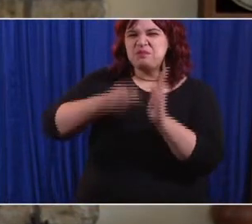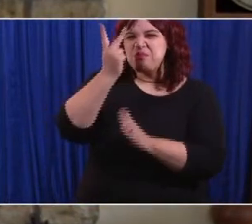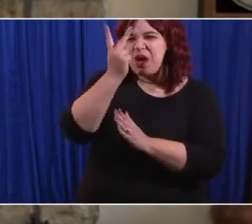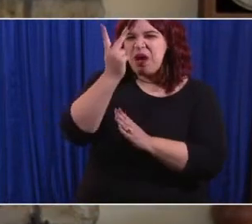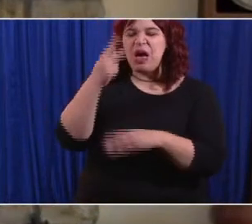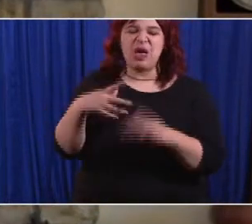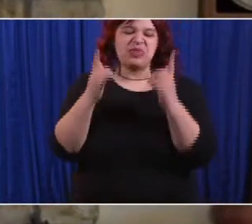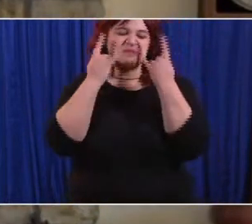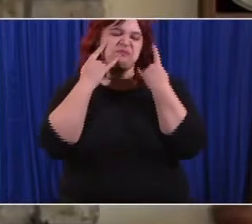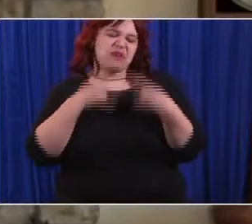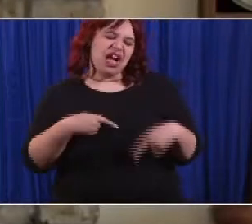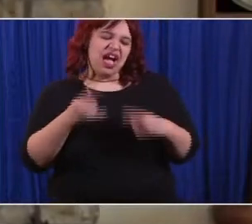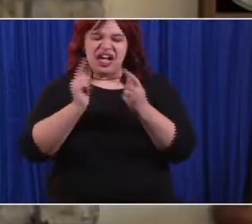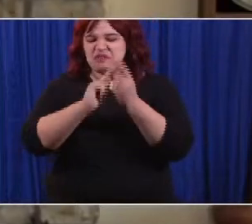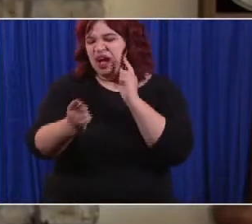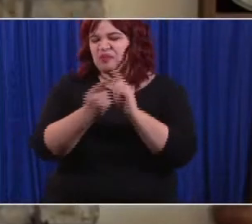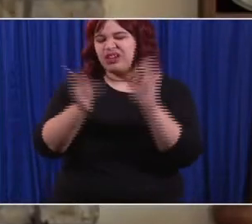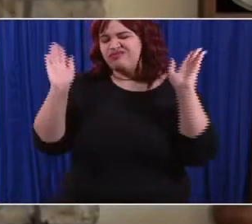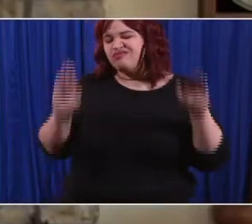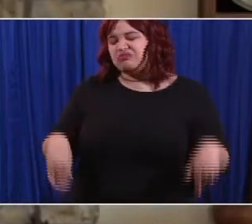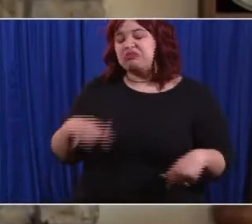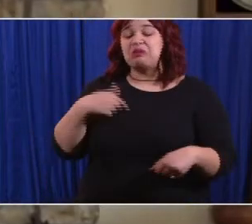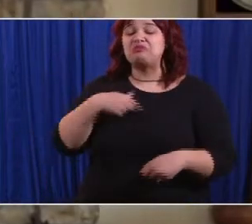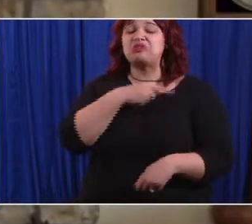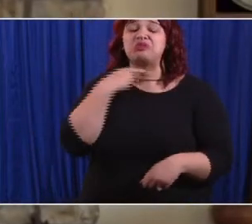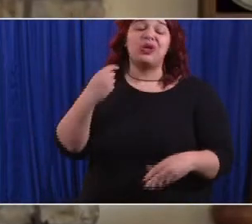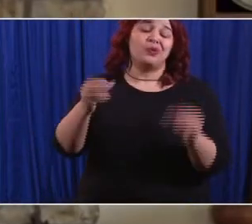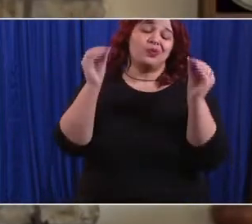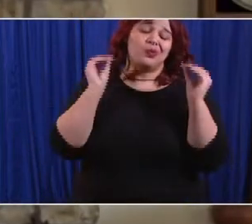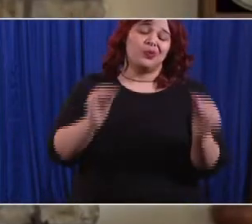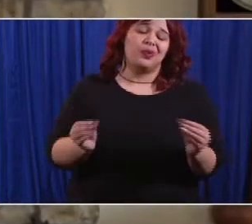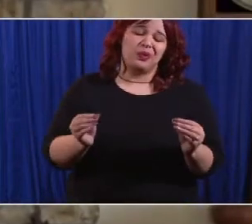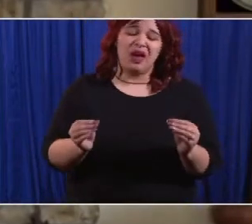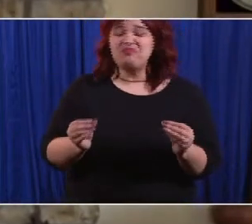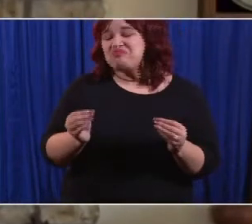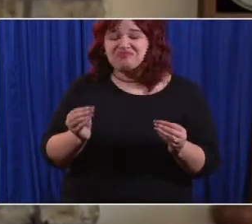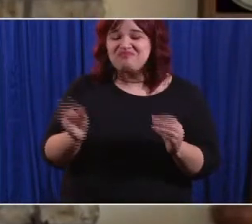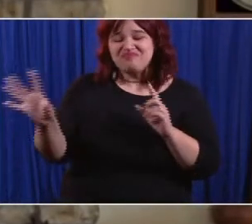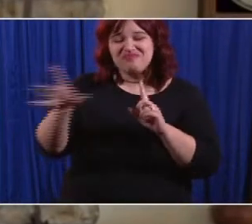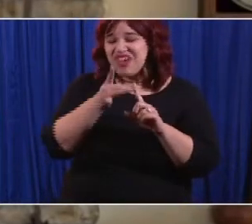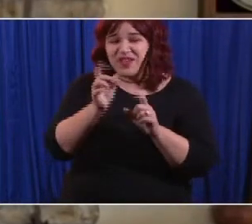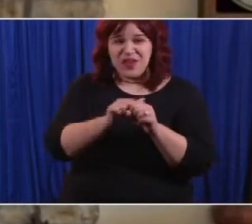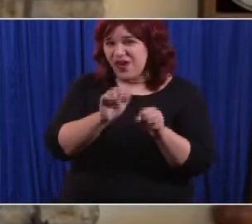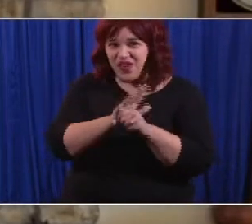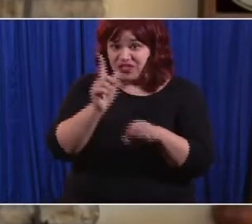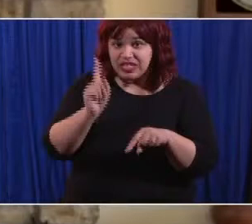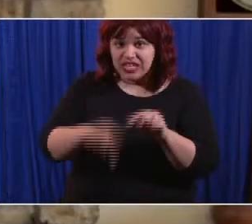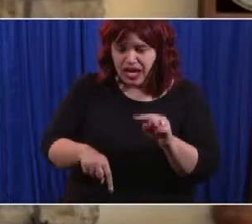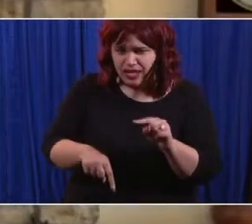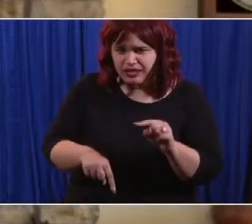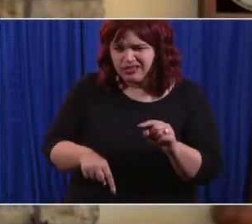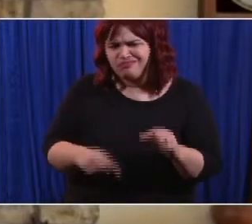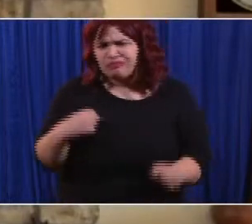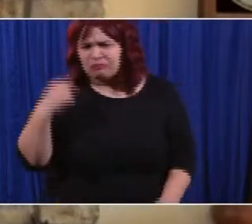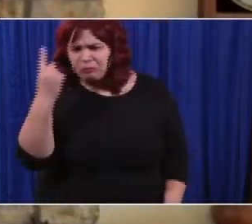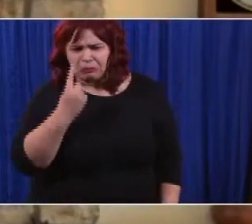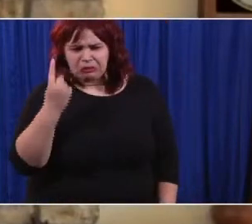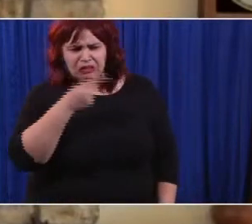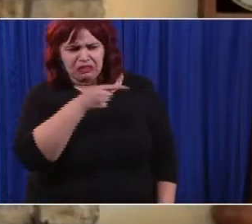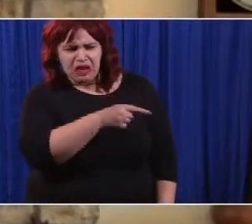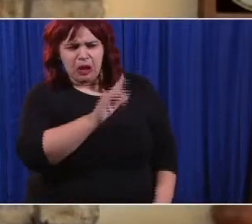back to normal, because I'm not going to get, I'm not at risk of getting COVID. Is that a smart play, or are there